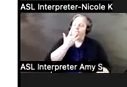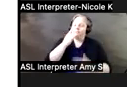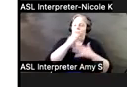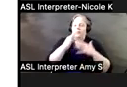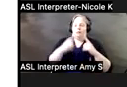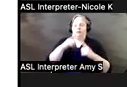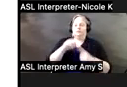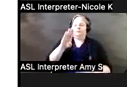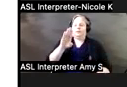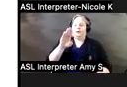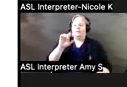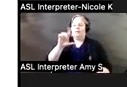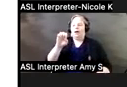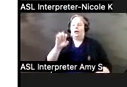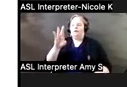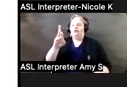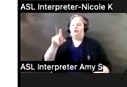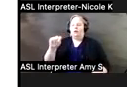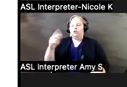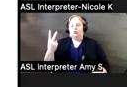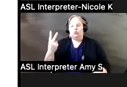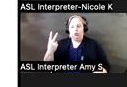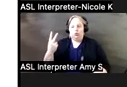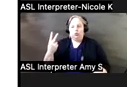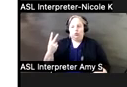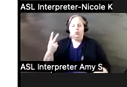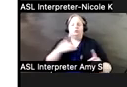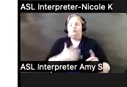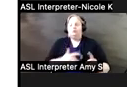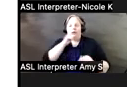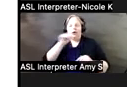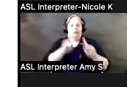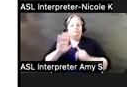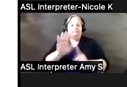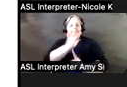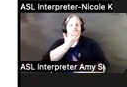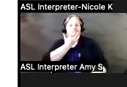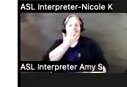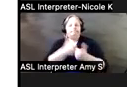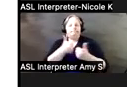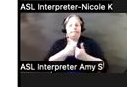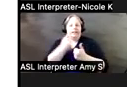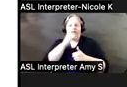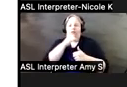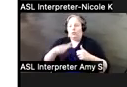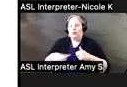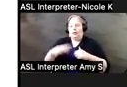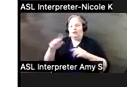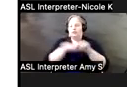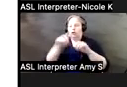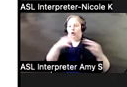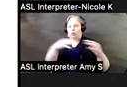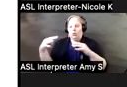Battlefront 2. Battlefront 2 is not usually everyone's favorite option to start with, especially if you're not a Star Wars fan for first-person shooter